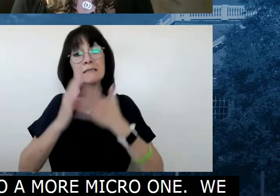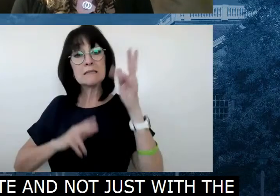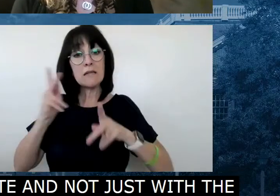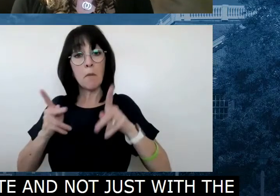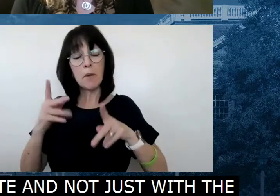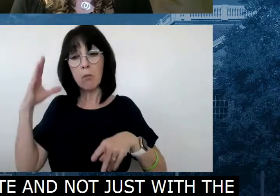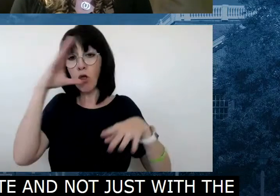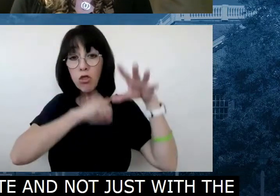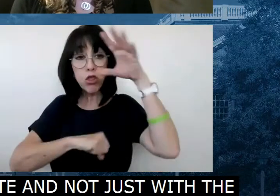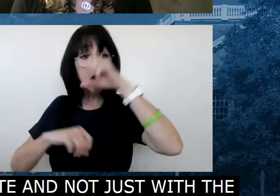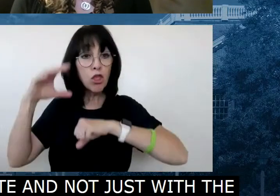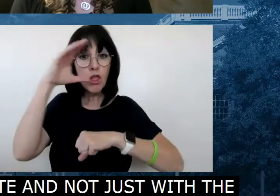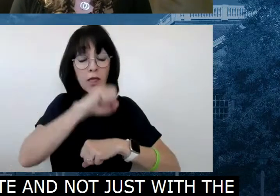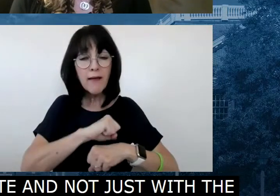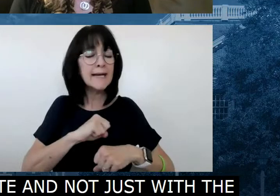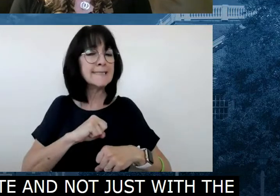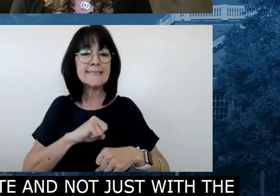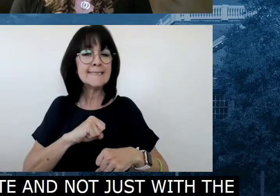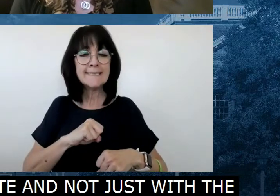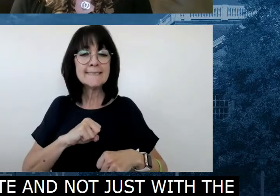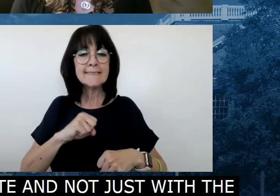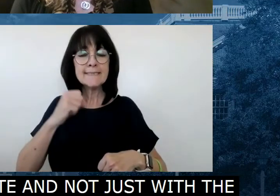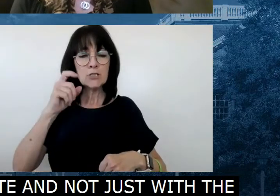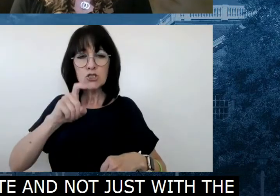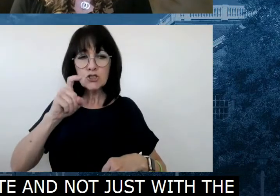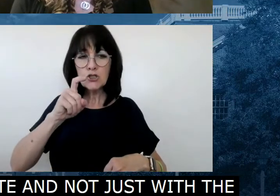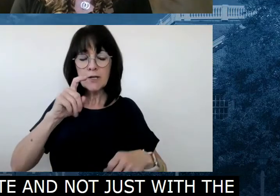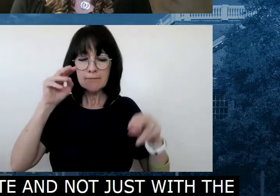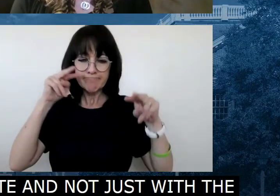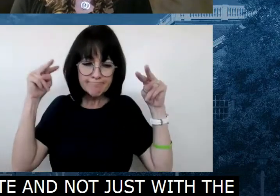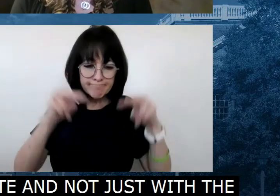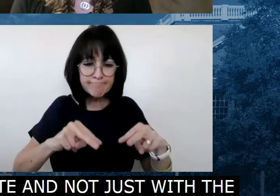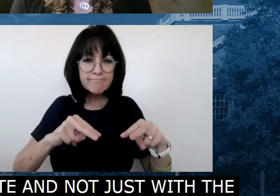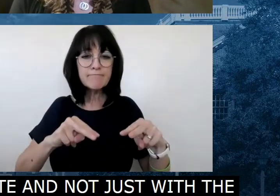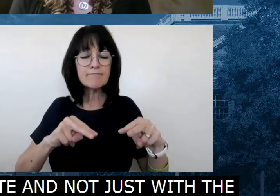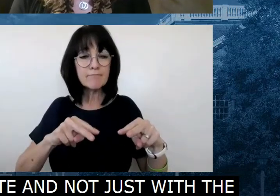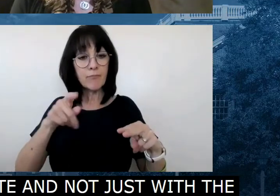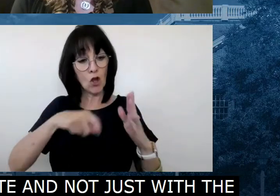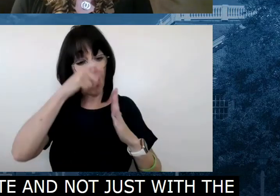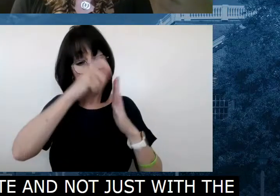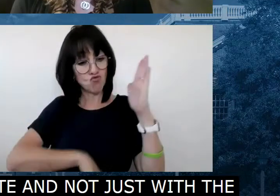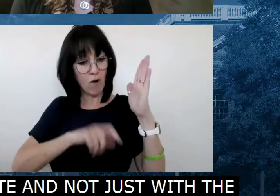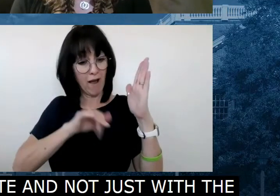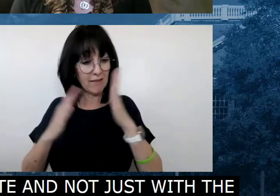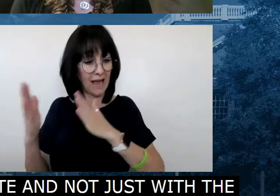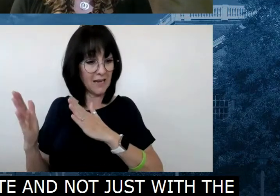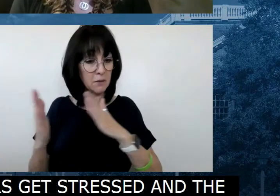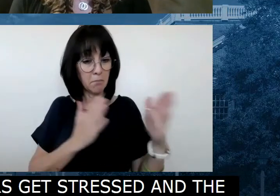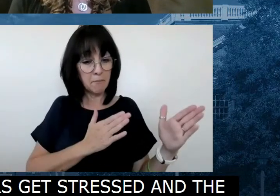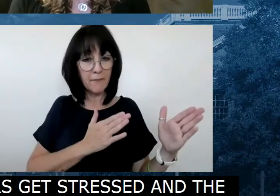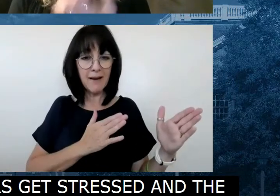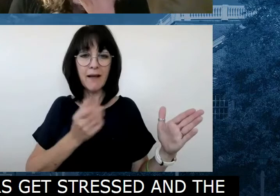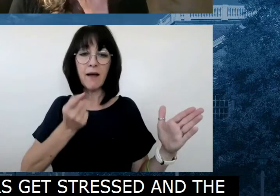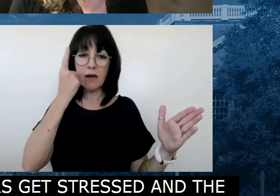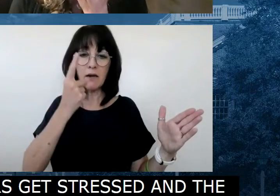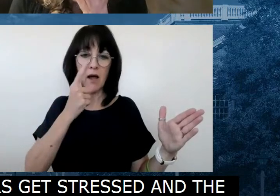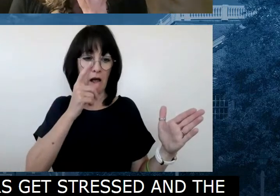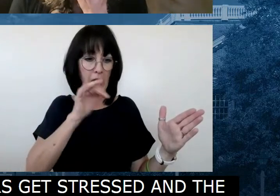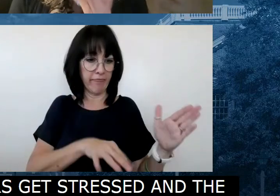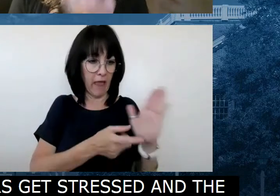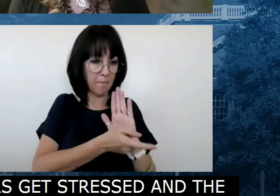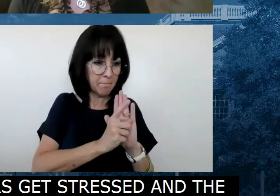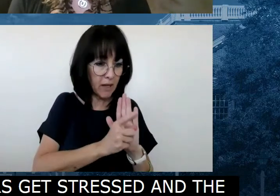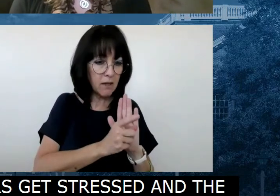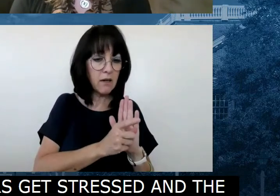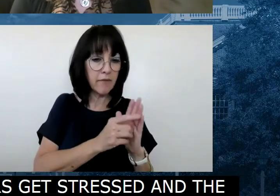didn't go the way we thought it would when we write a plan on paper. You write a plan, it's only good as the minute you print it off, and after that you have to be